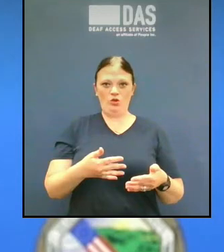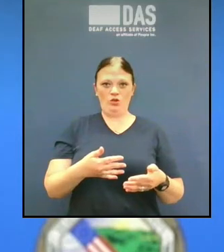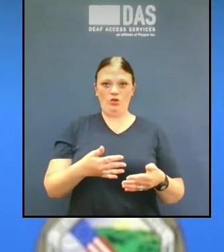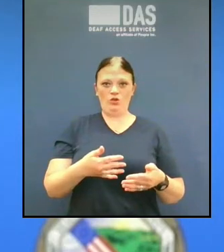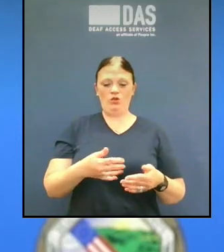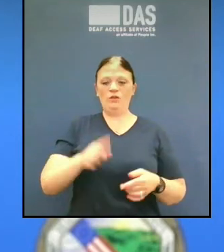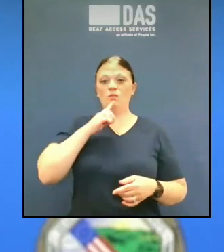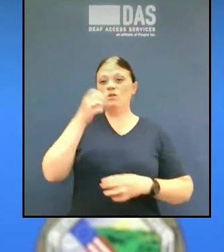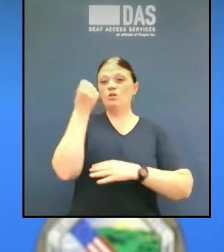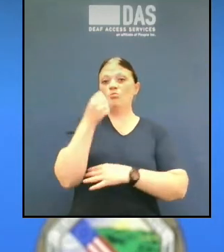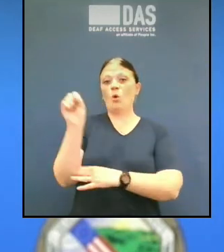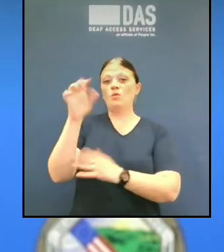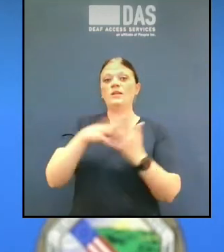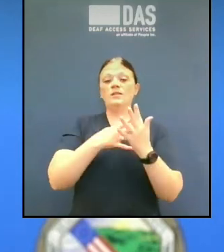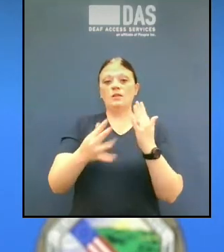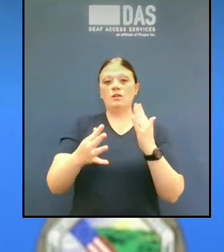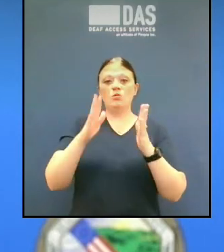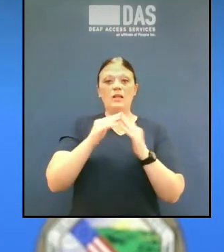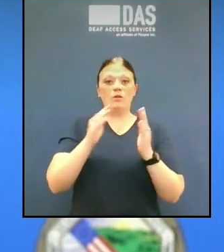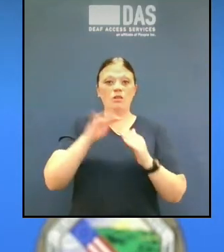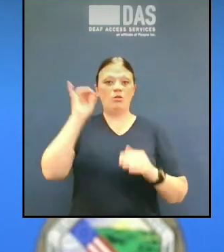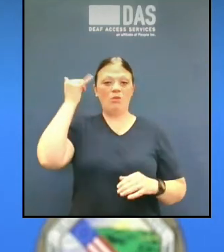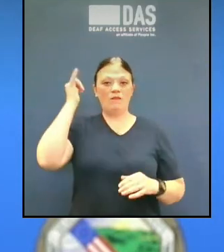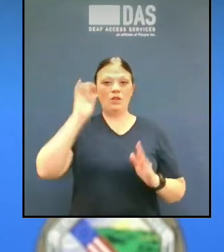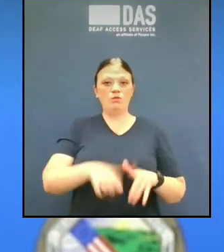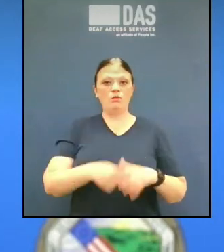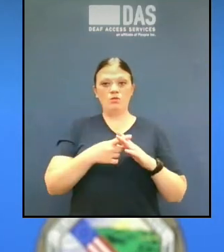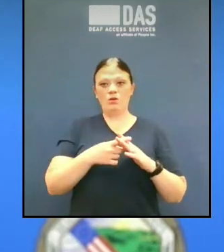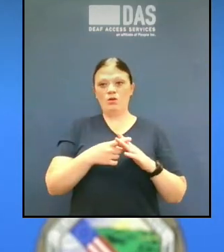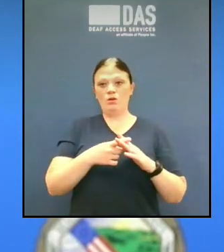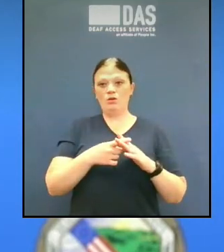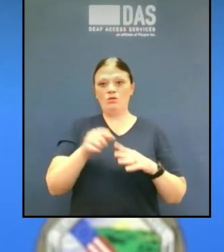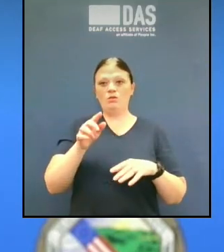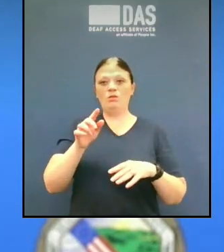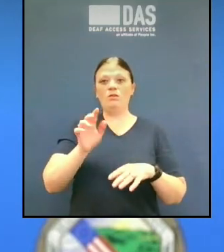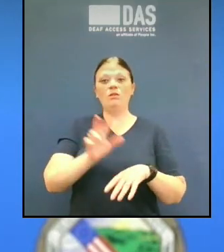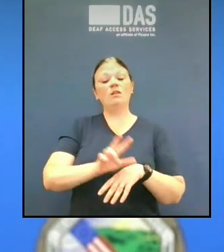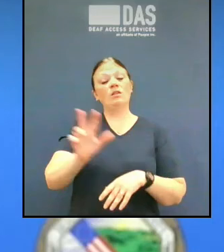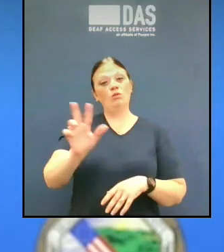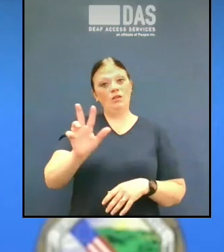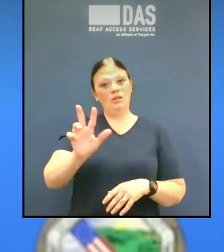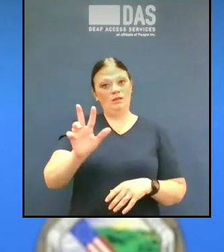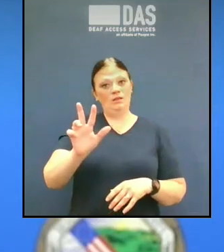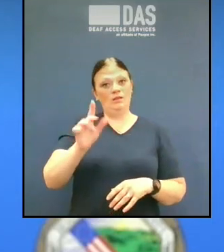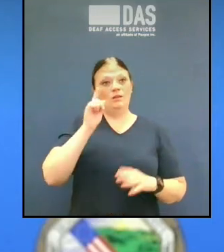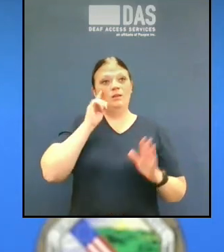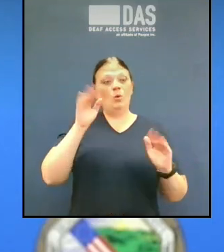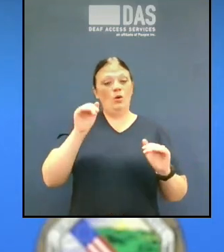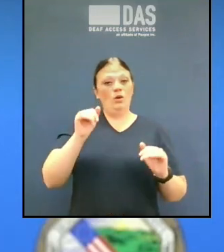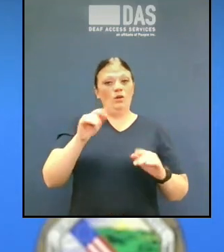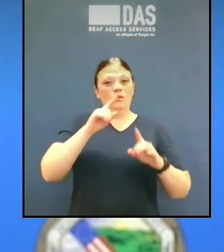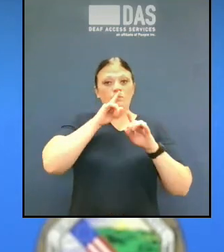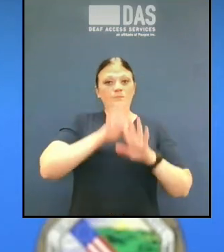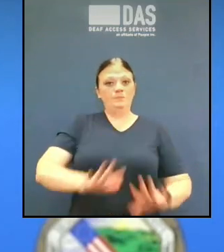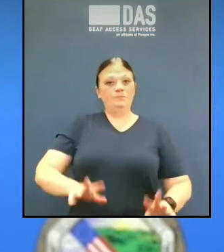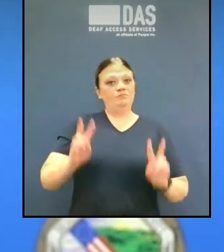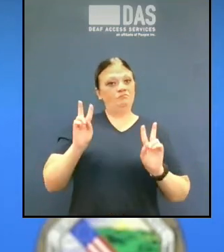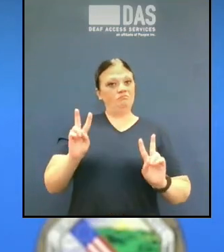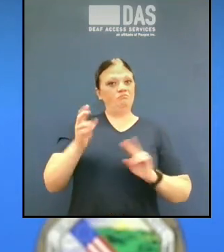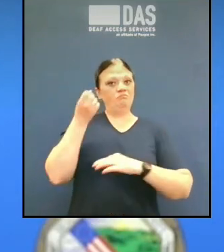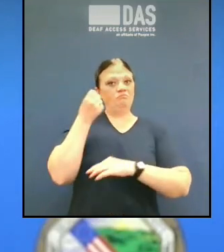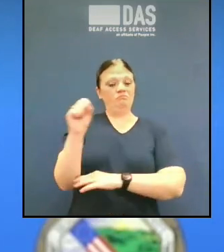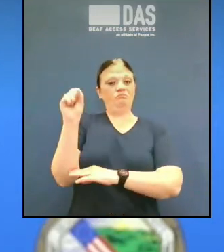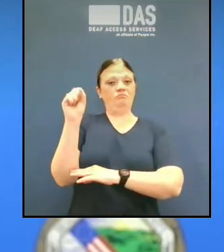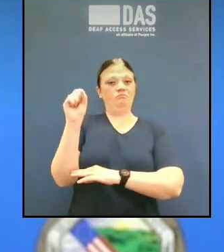a protest that's scheduled in downtown Buffalo to start at approximately 3 p.m. I'm hopeful it is a peaceful protest. As I've